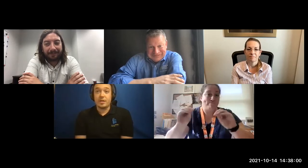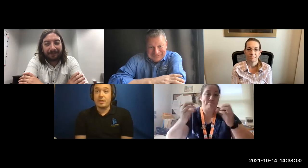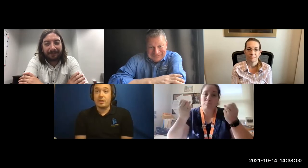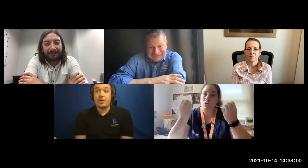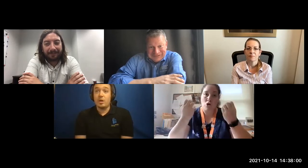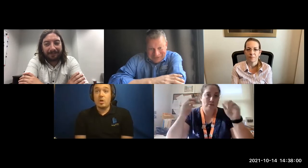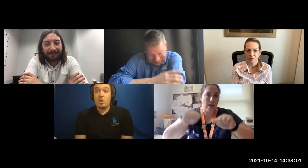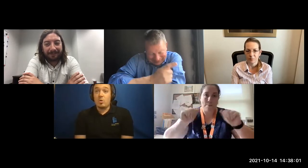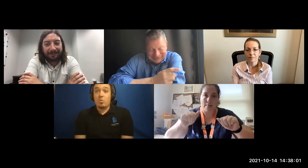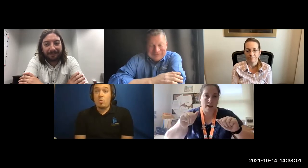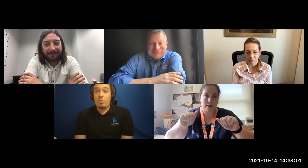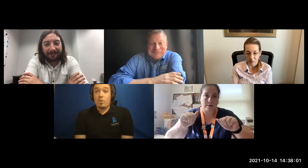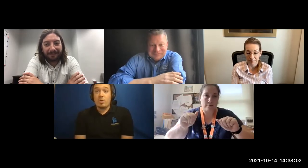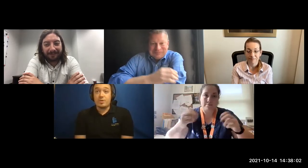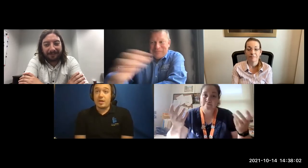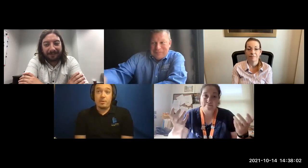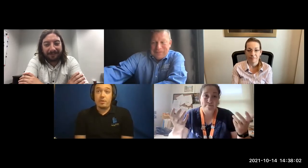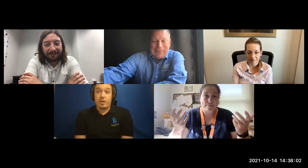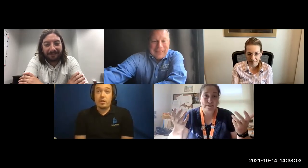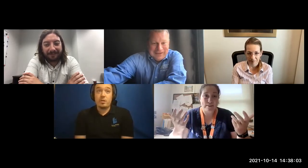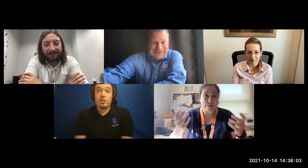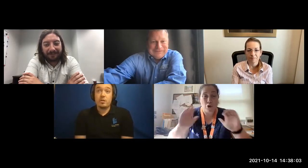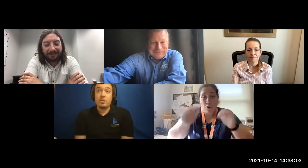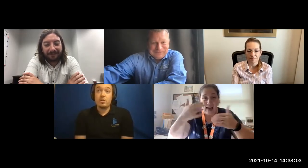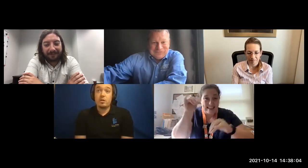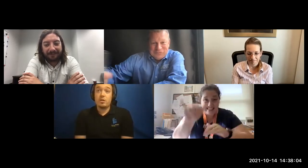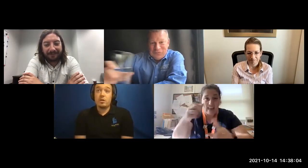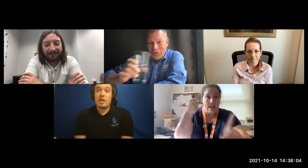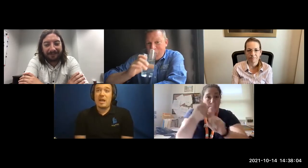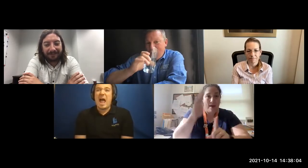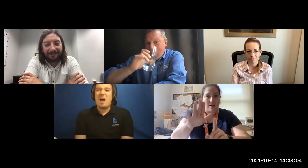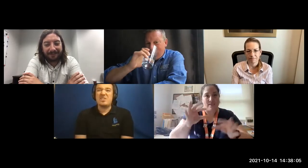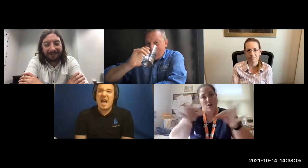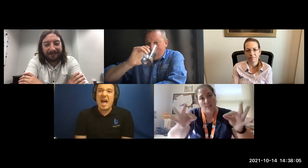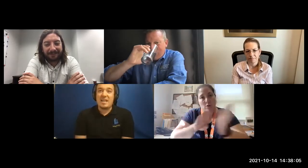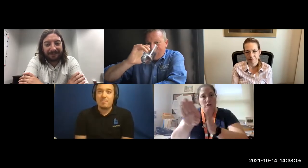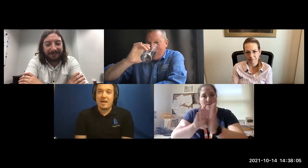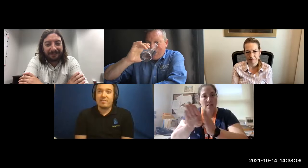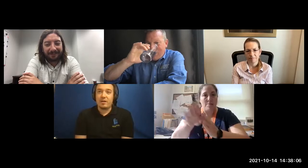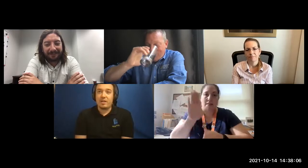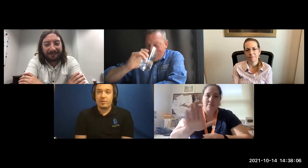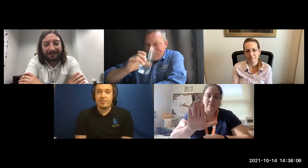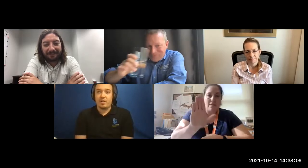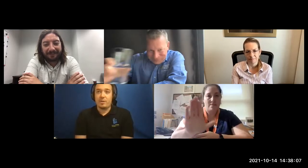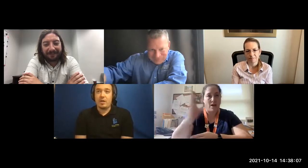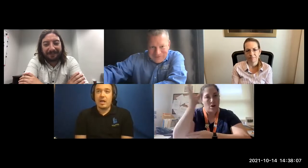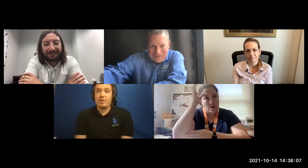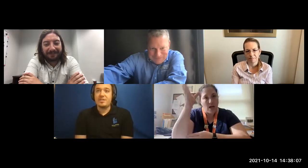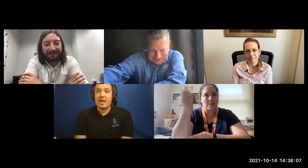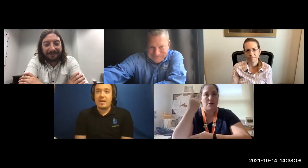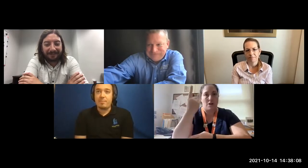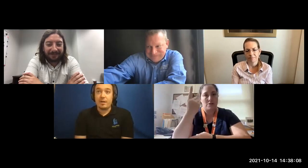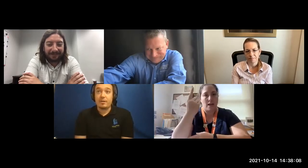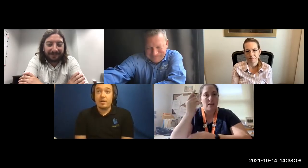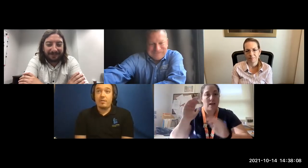level, they're secondary with no signability. And how does that impact their language development? How